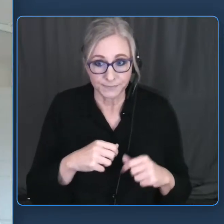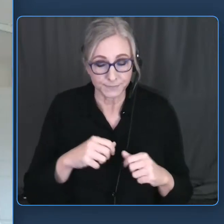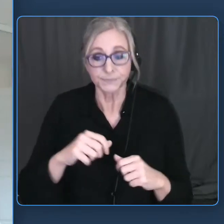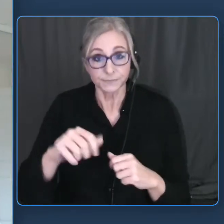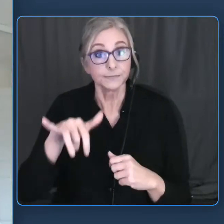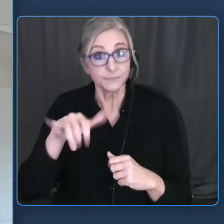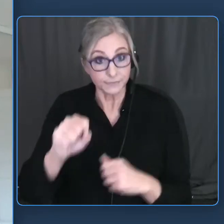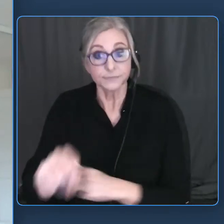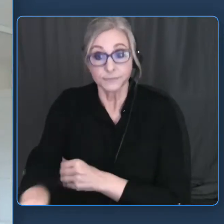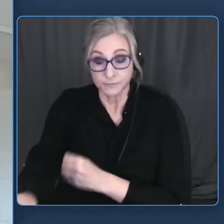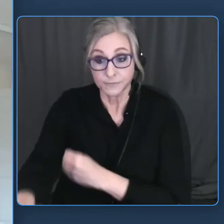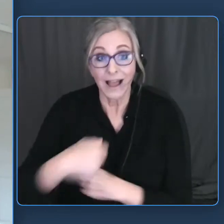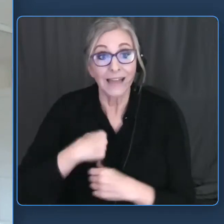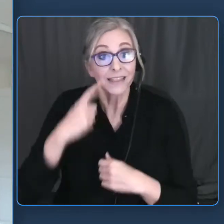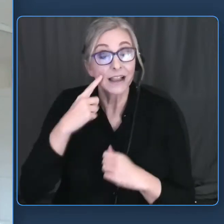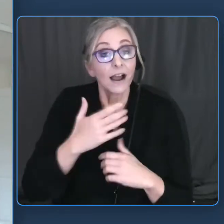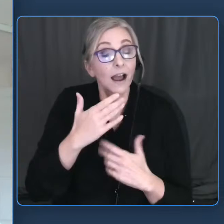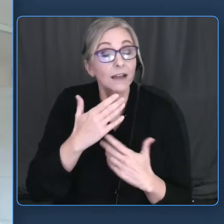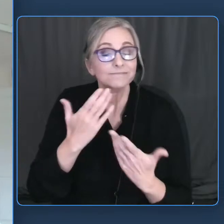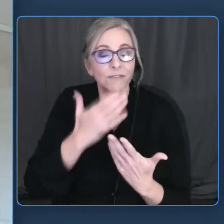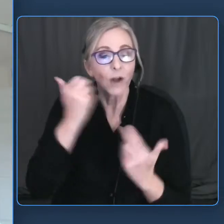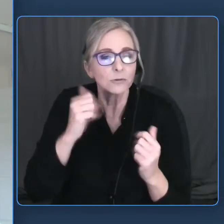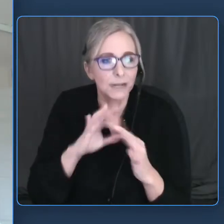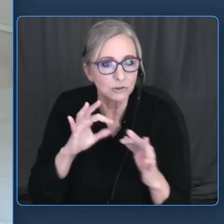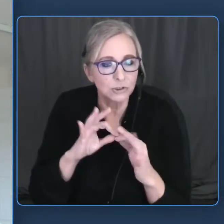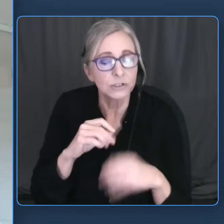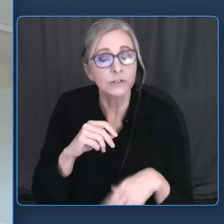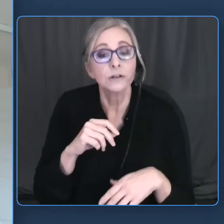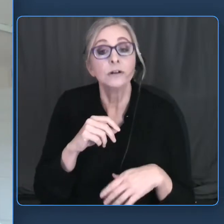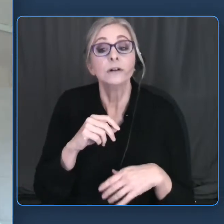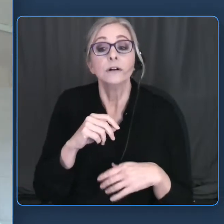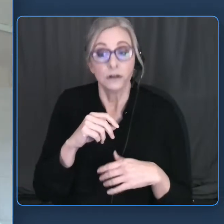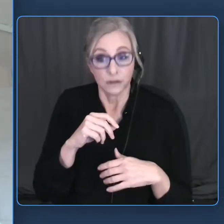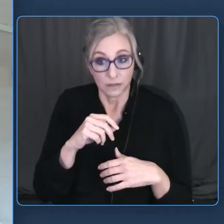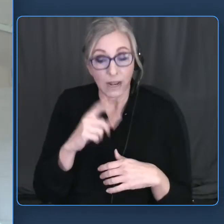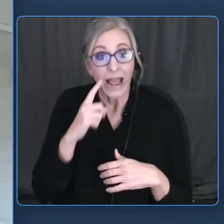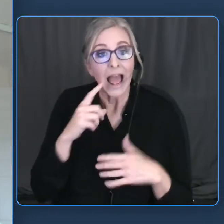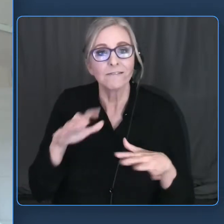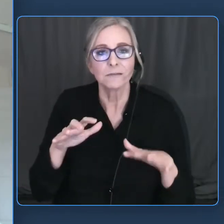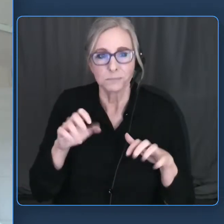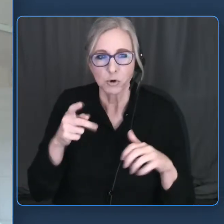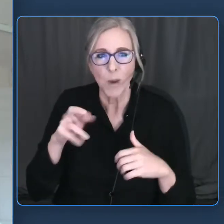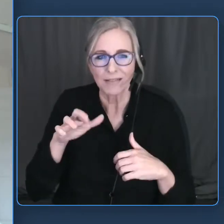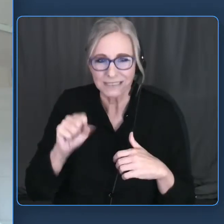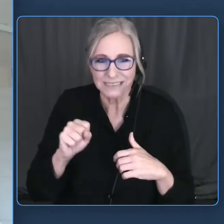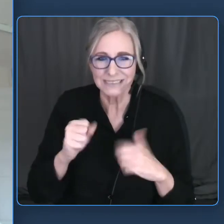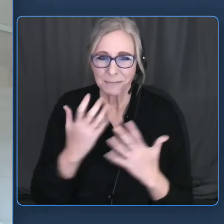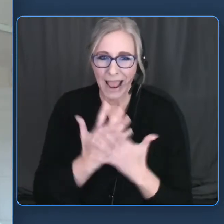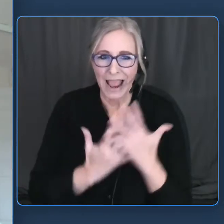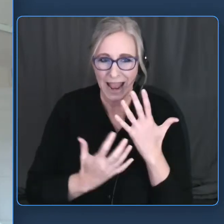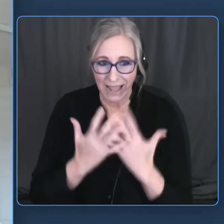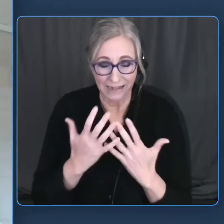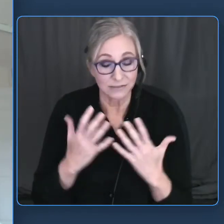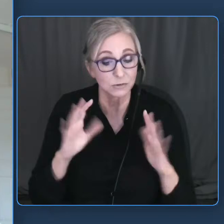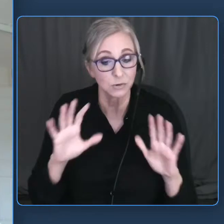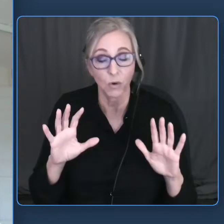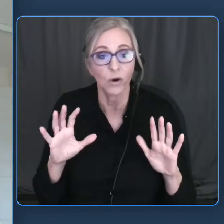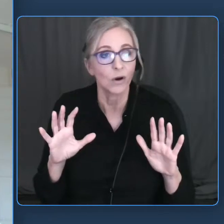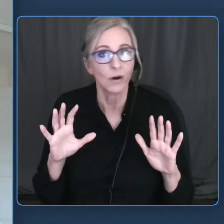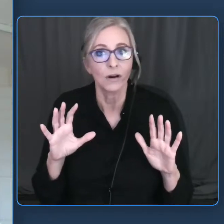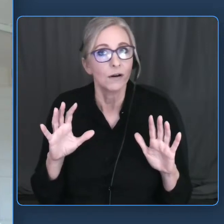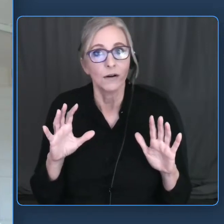Yeah, so I think I forgot to mention to you all that I do have paralysis in my hands, so I don't